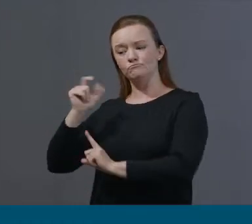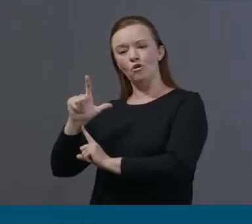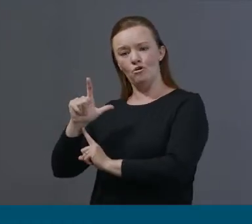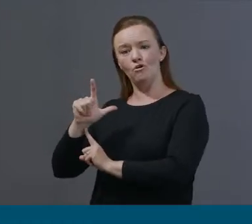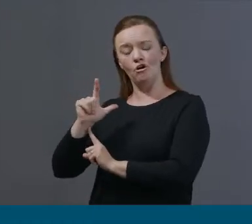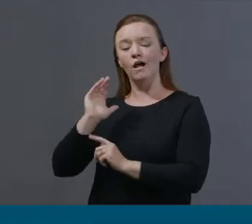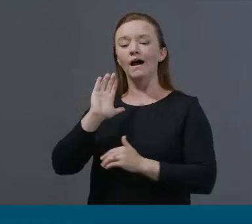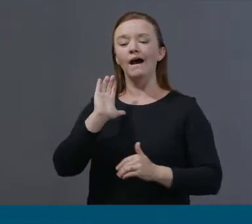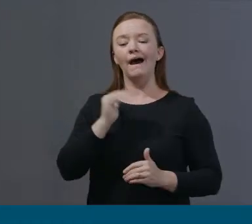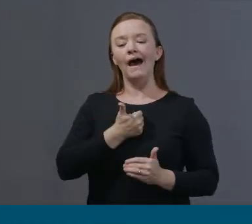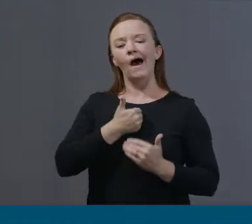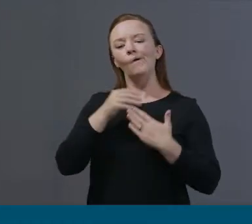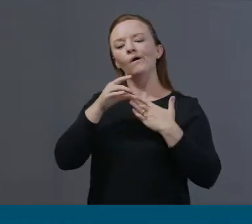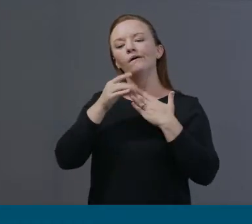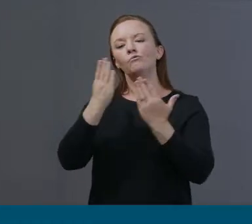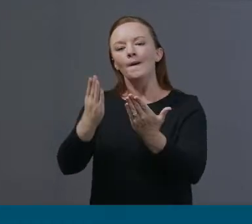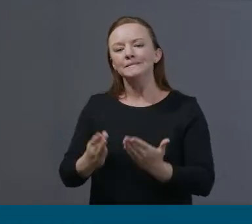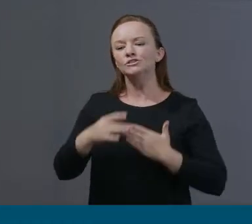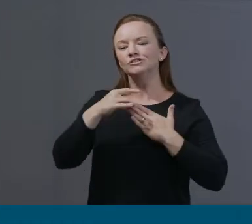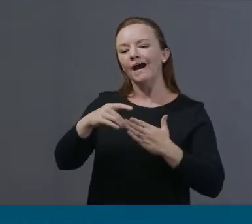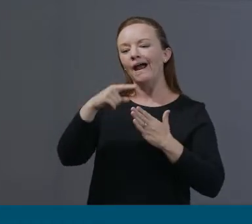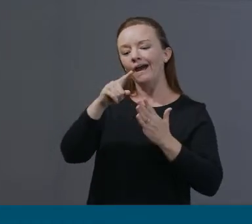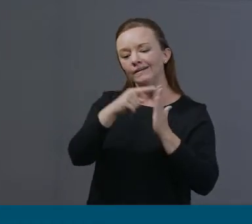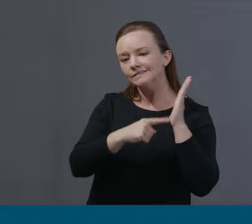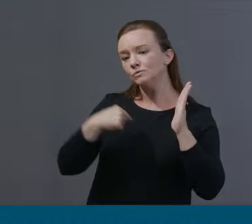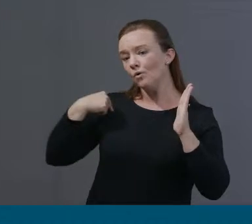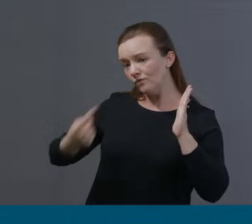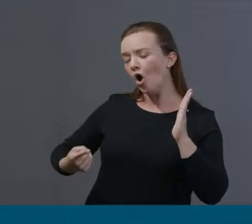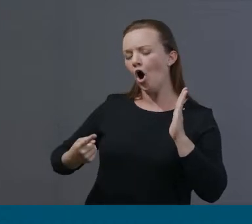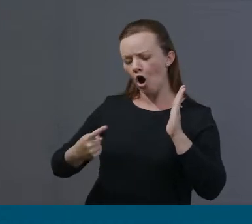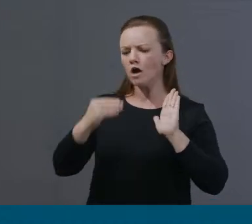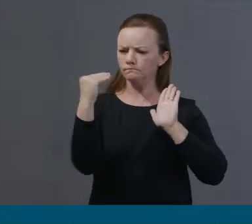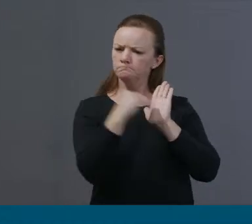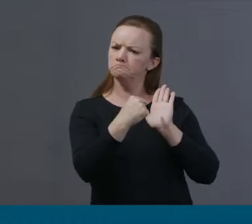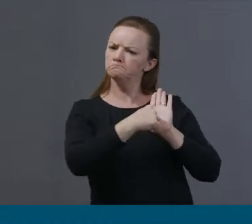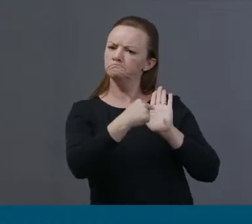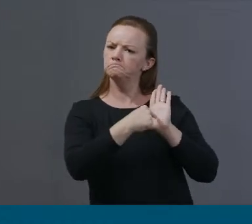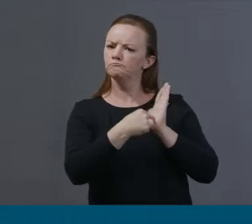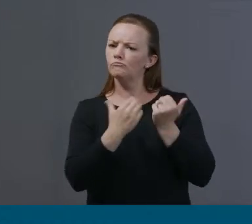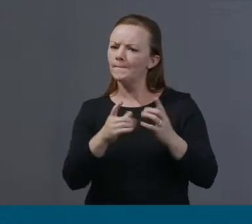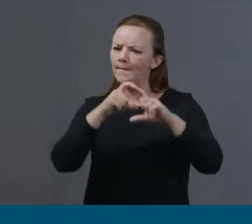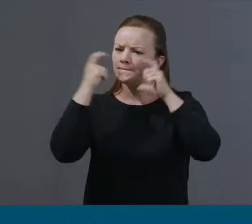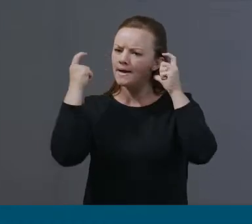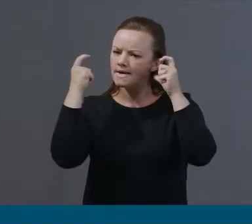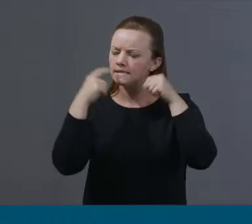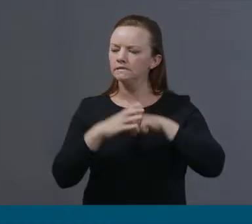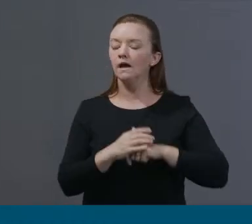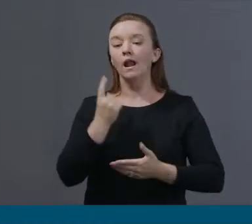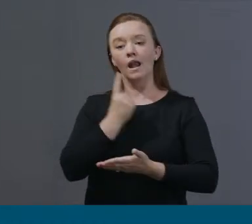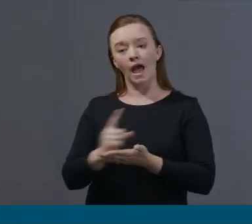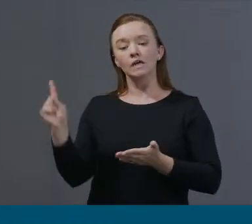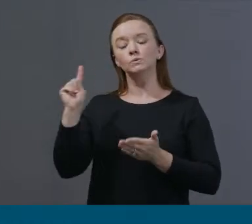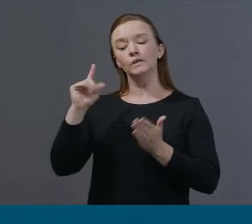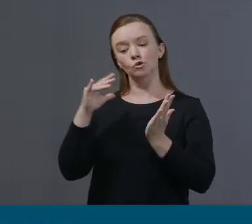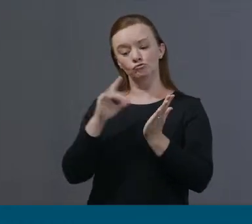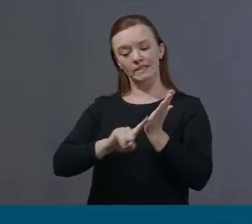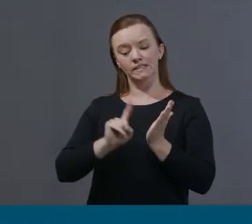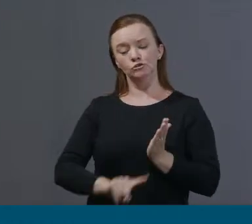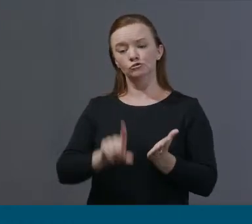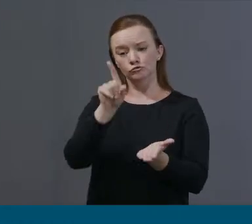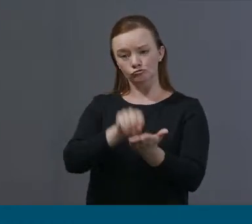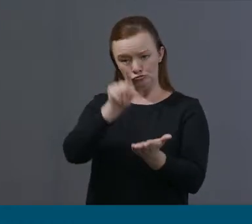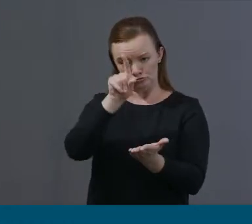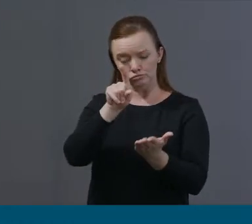our guidance, and last week's study that was widely reported talks about the effectiveness of